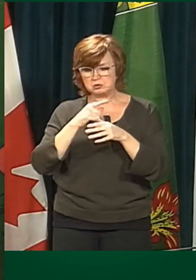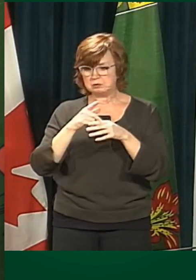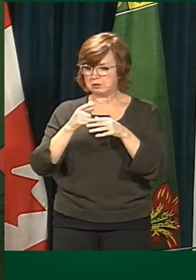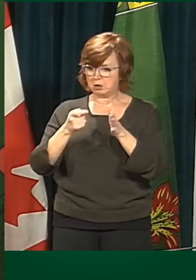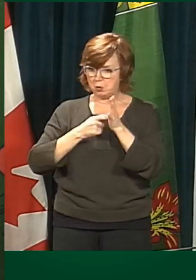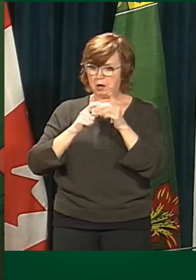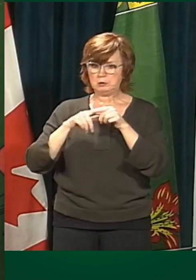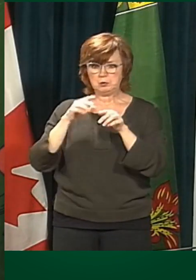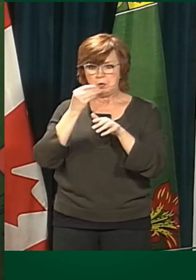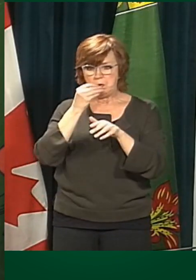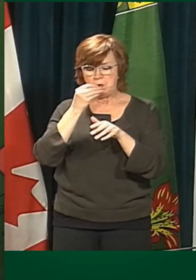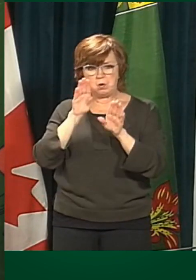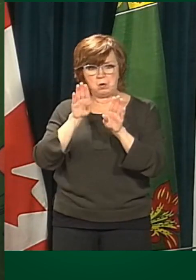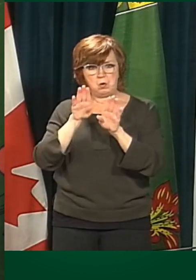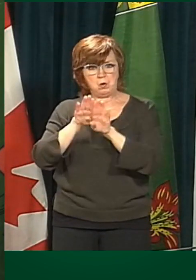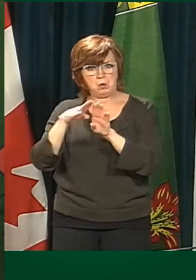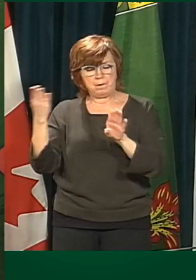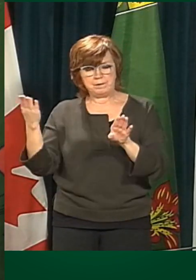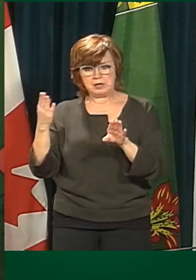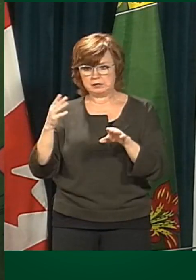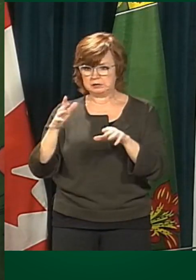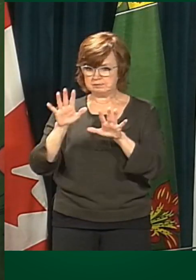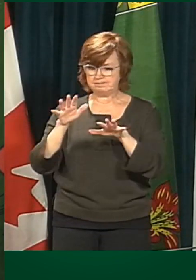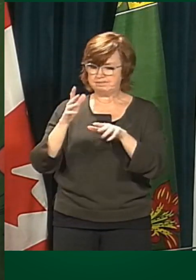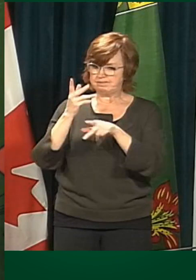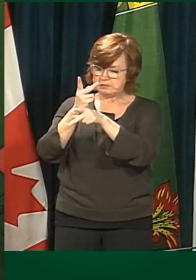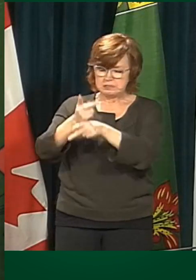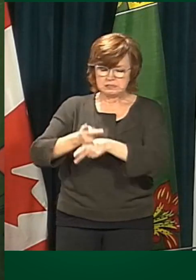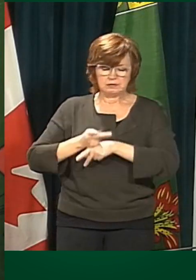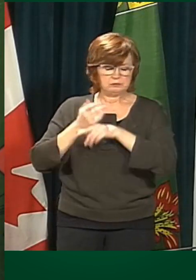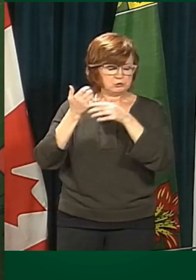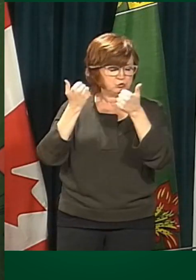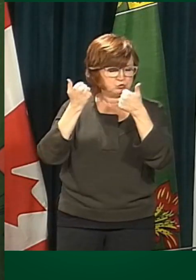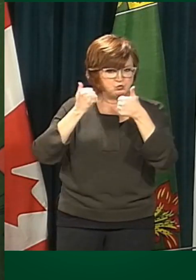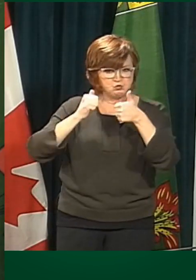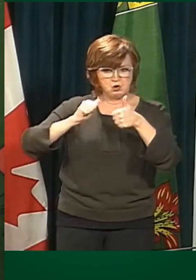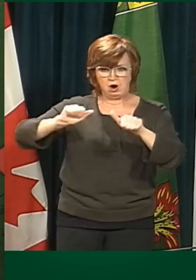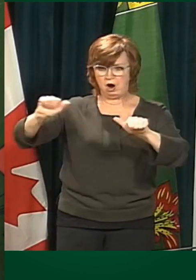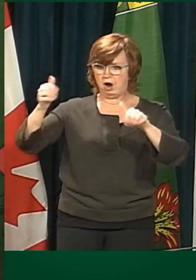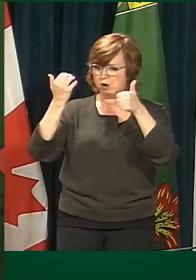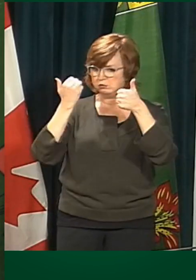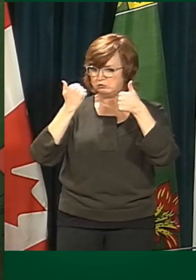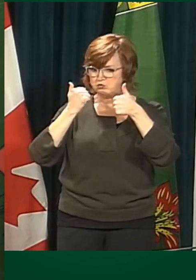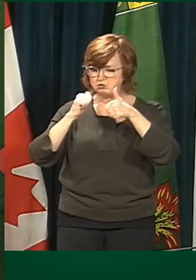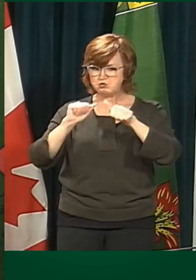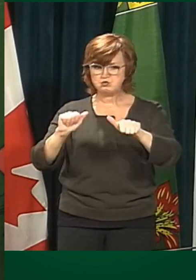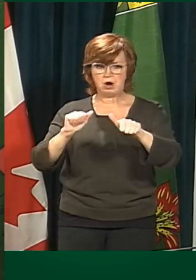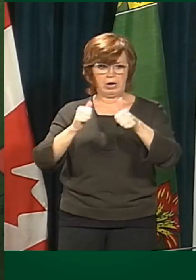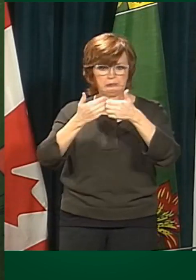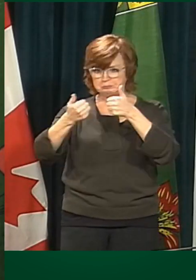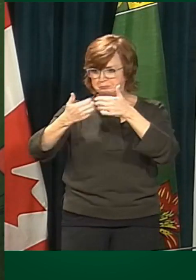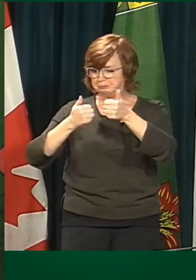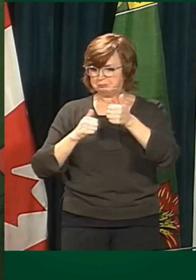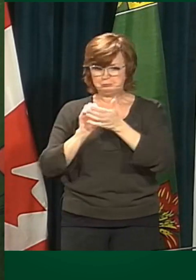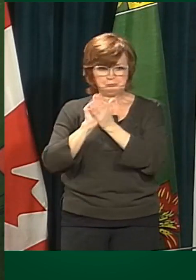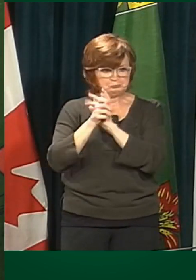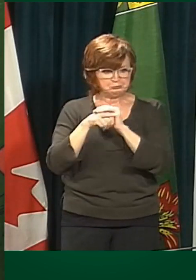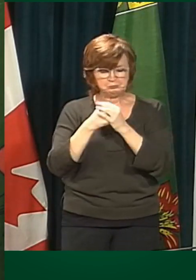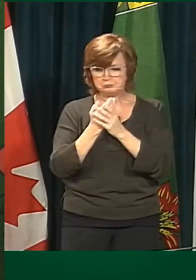to limit further transmission as much as possible while keeping essential work happening, whether it's energy,